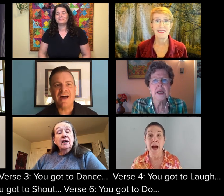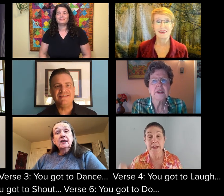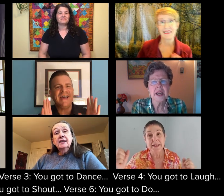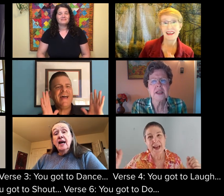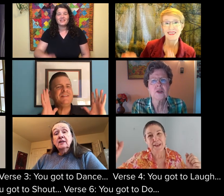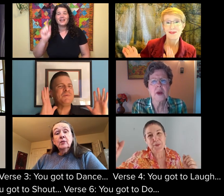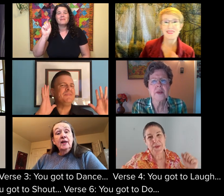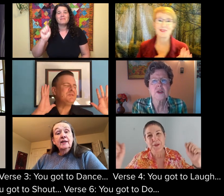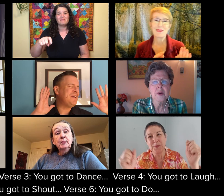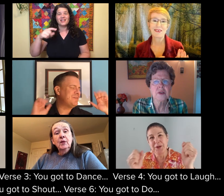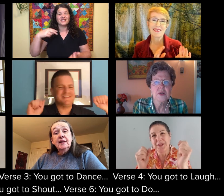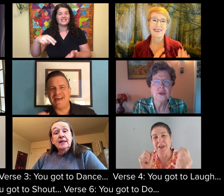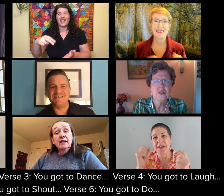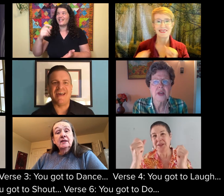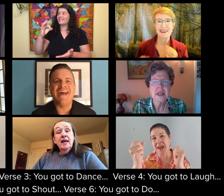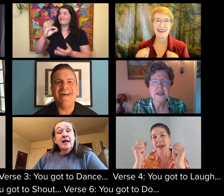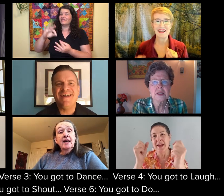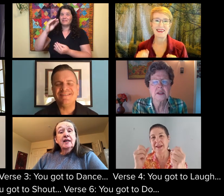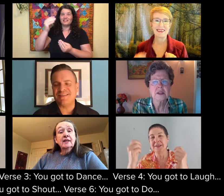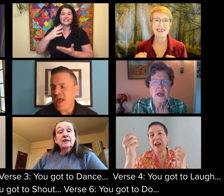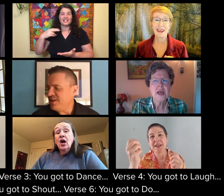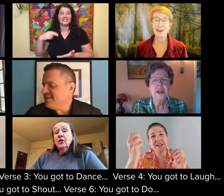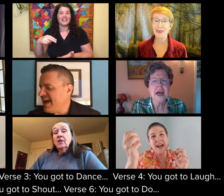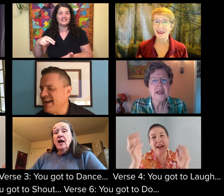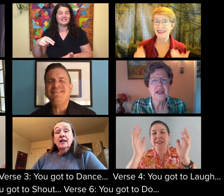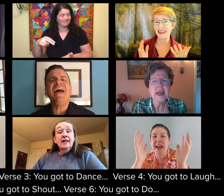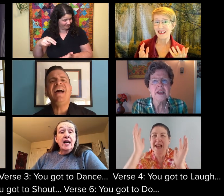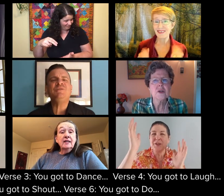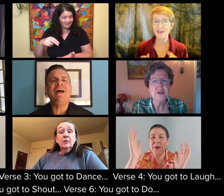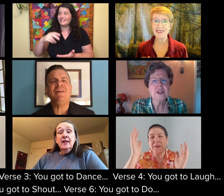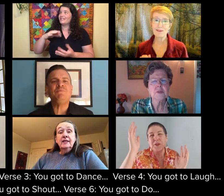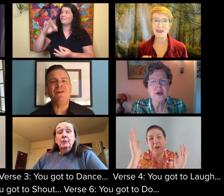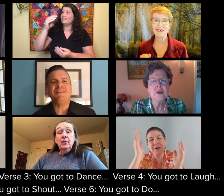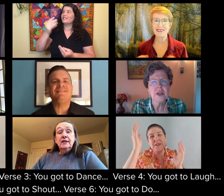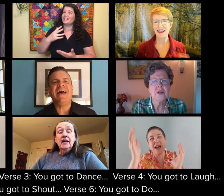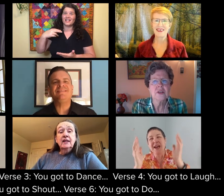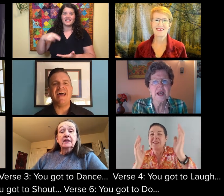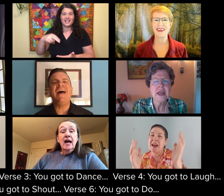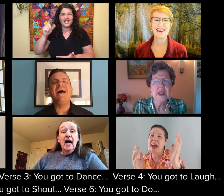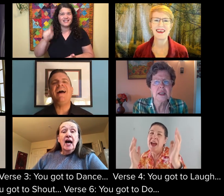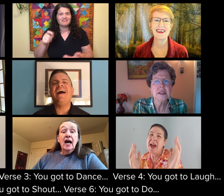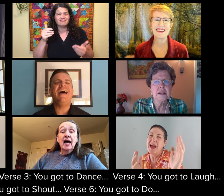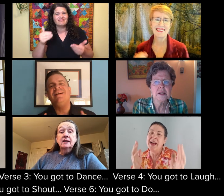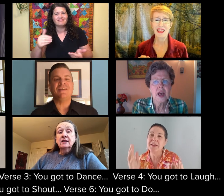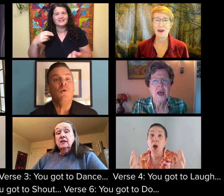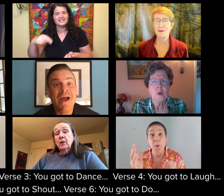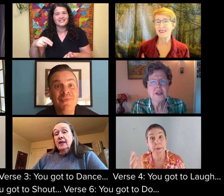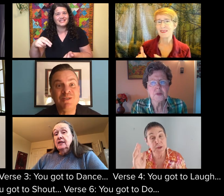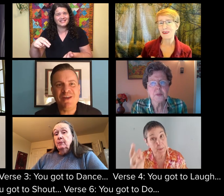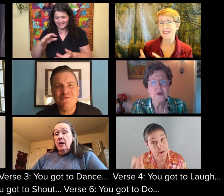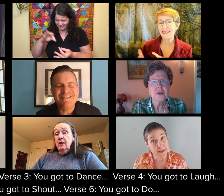sing. You gotta dance when the Spirit says dance. You gotta dance when the Spirit says